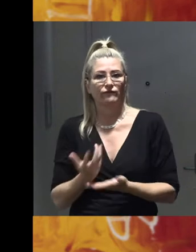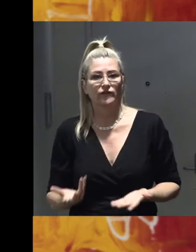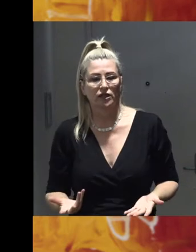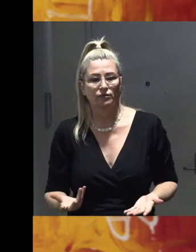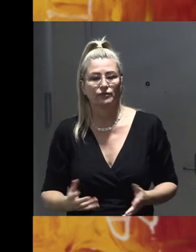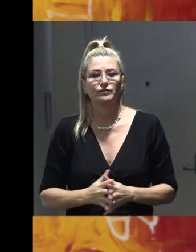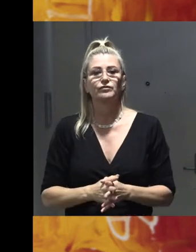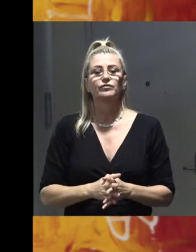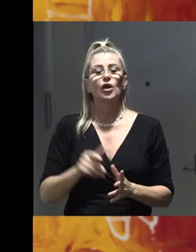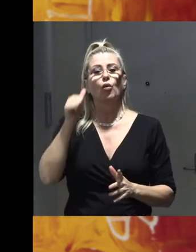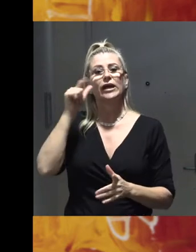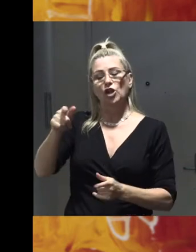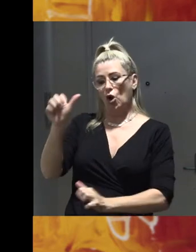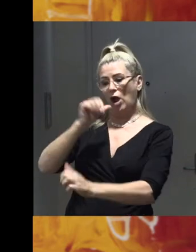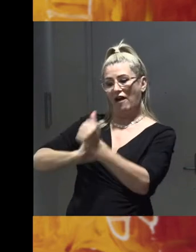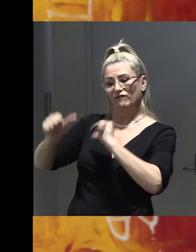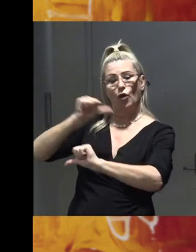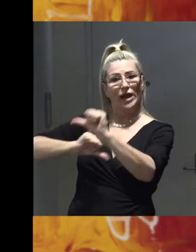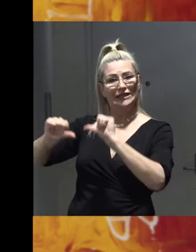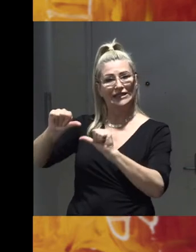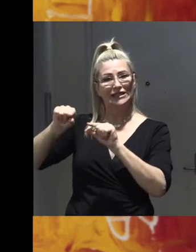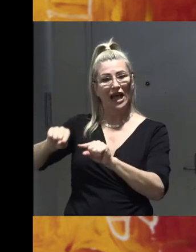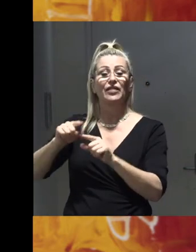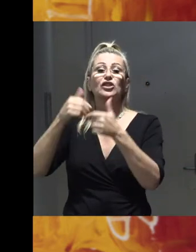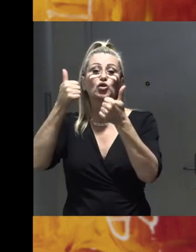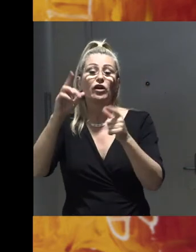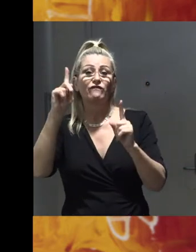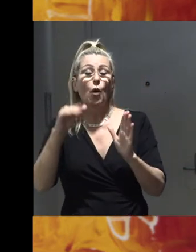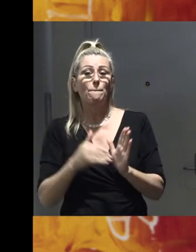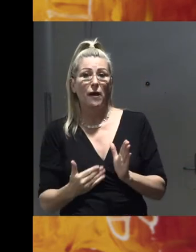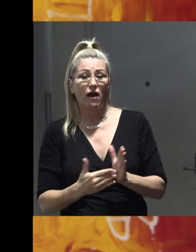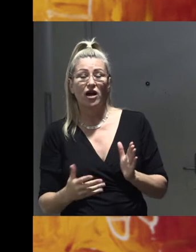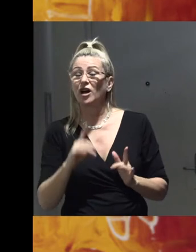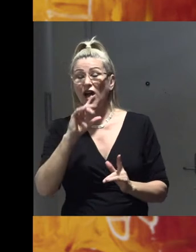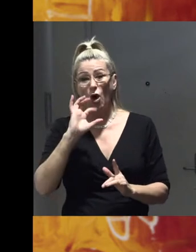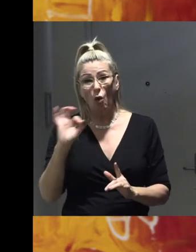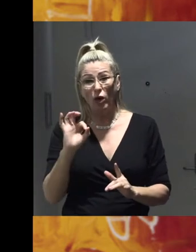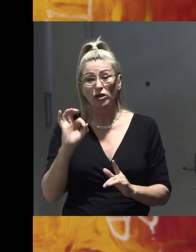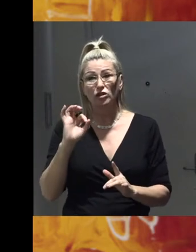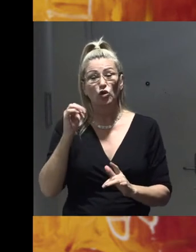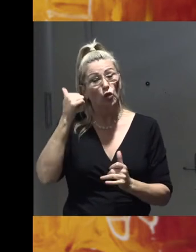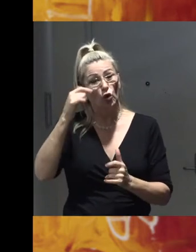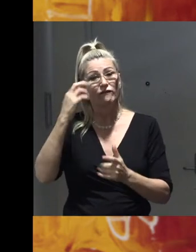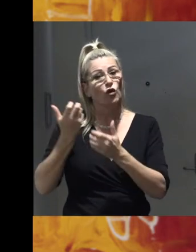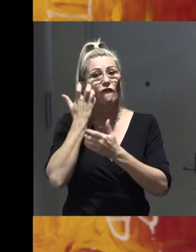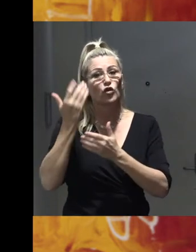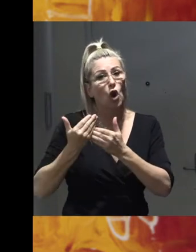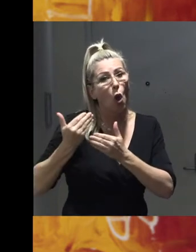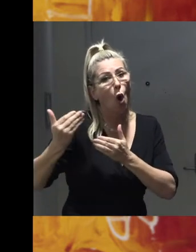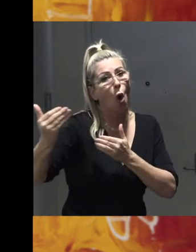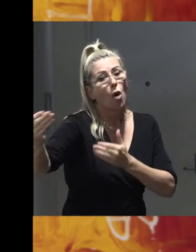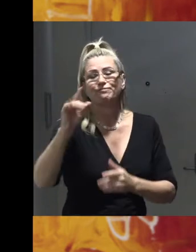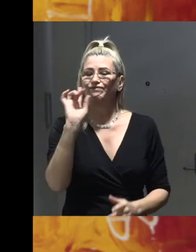Although avoidance can be a useful strategy in the short term, it may not be particularly helpful in the long term.